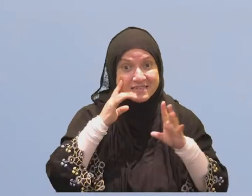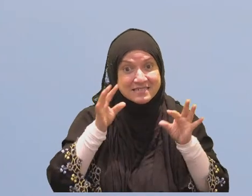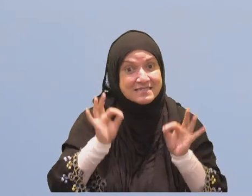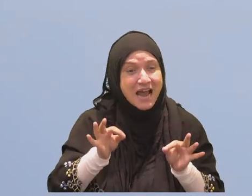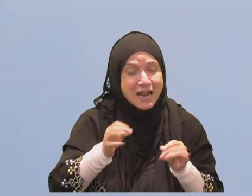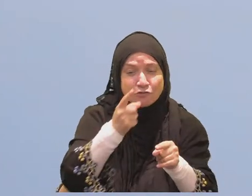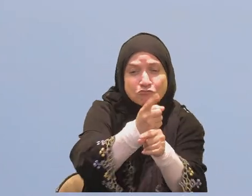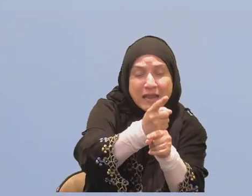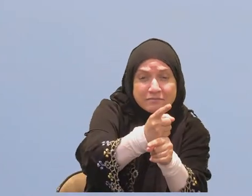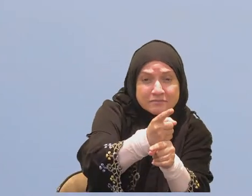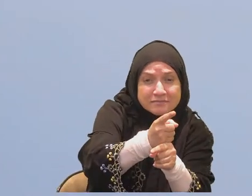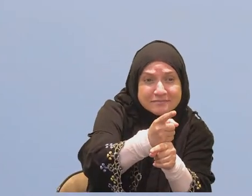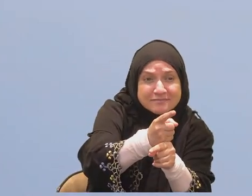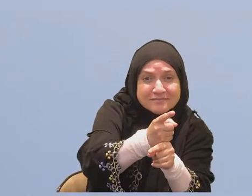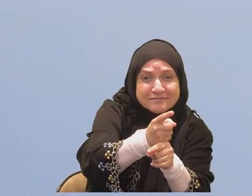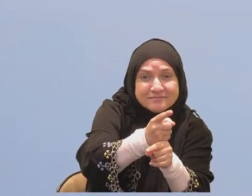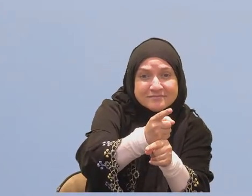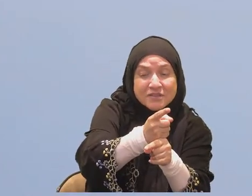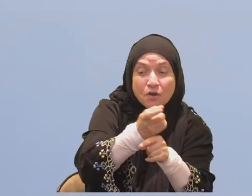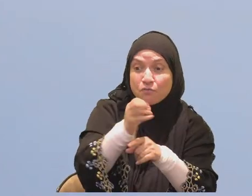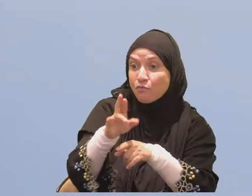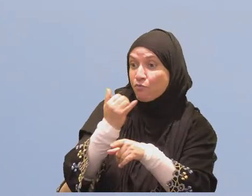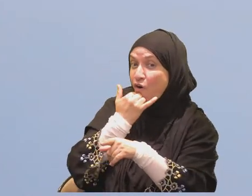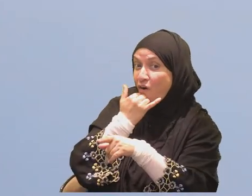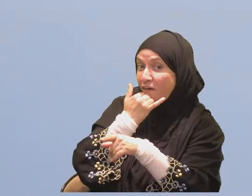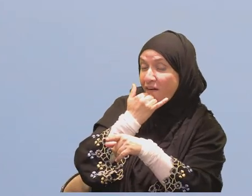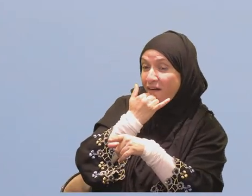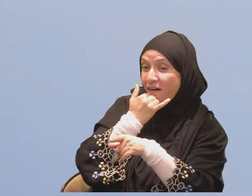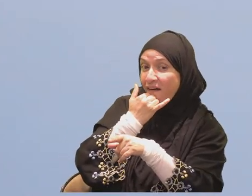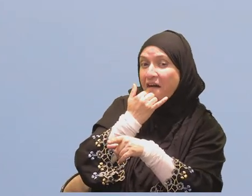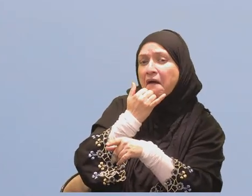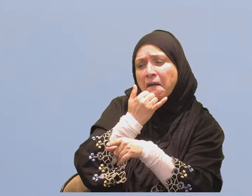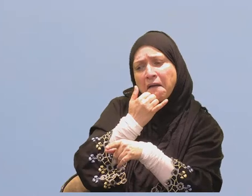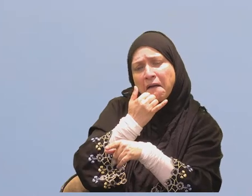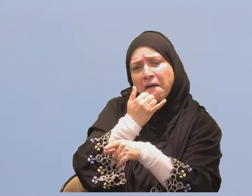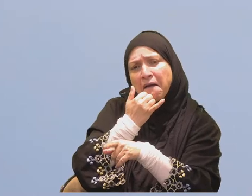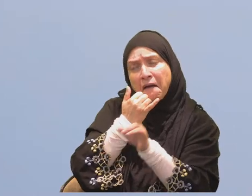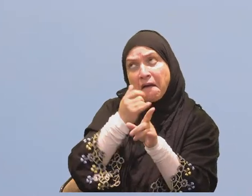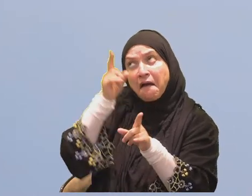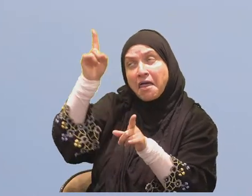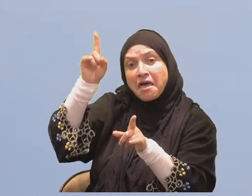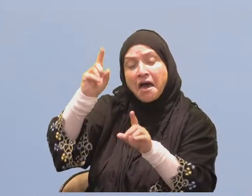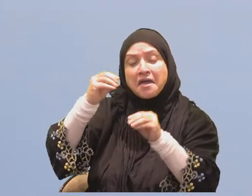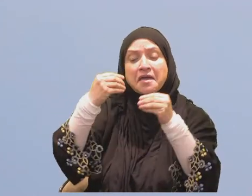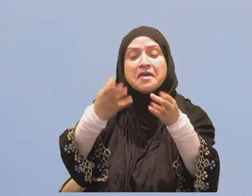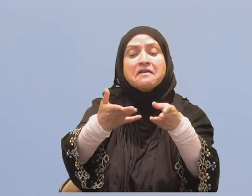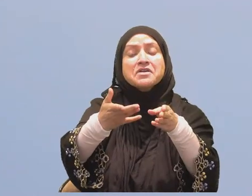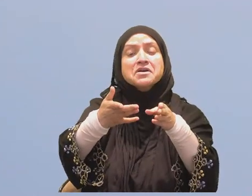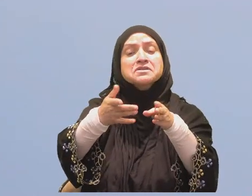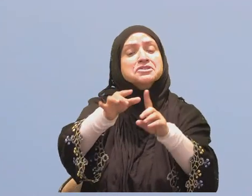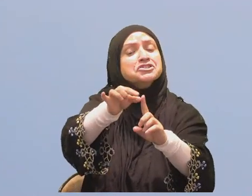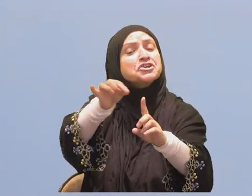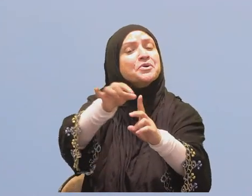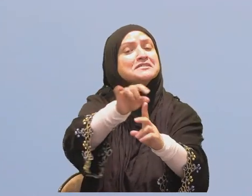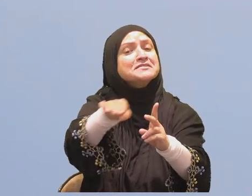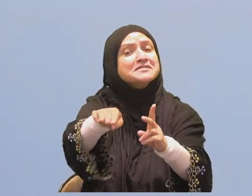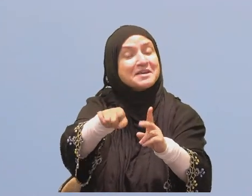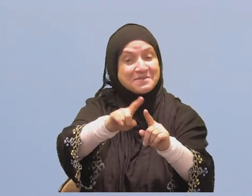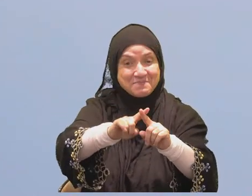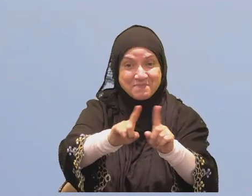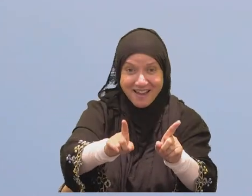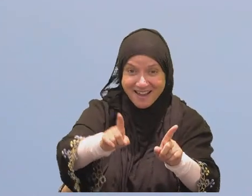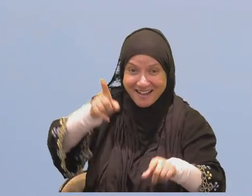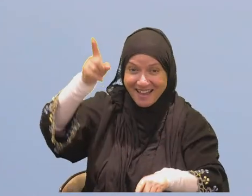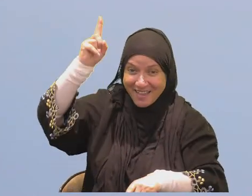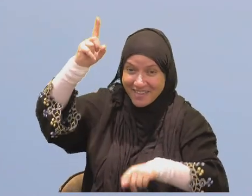and that's the foundation of our ethics, which came from Allah through the Qur'an.